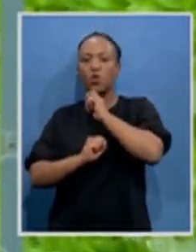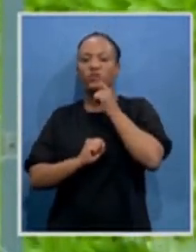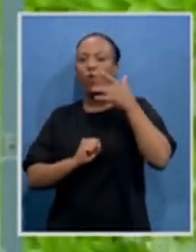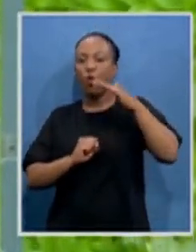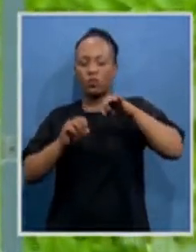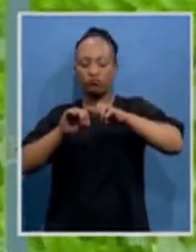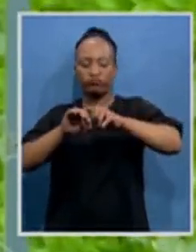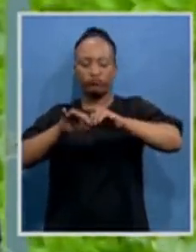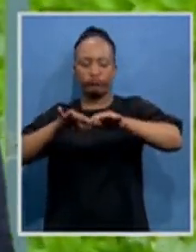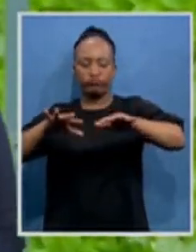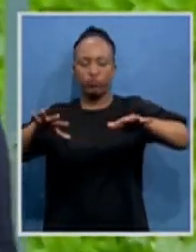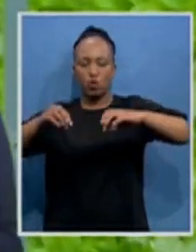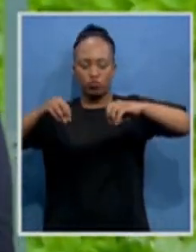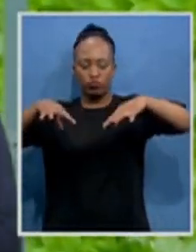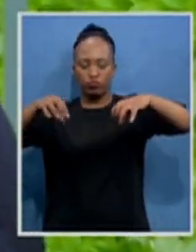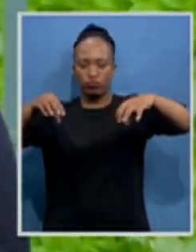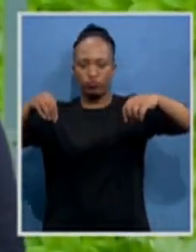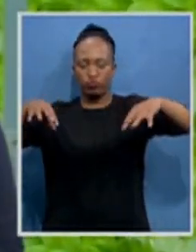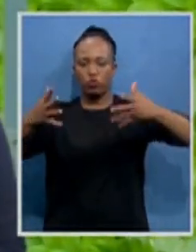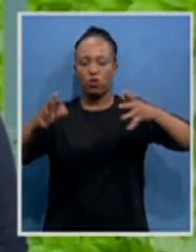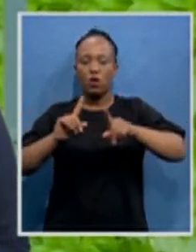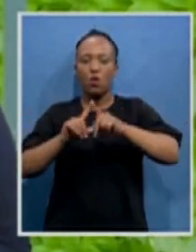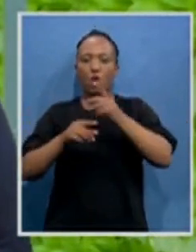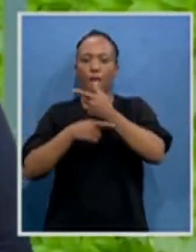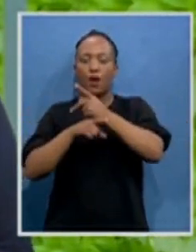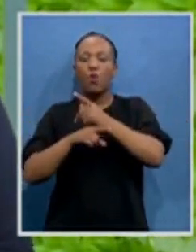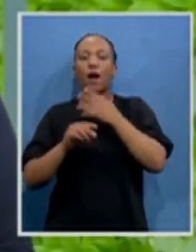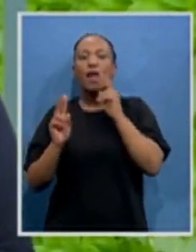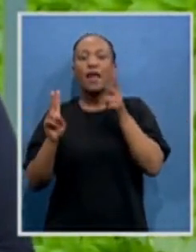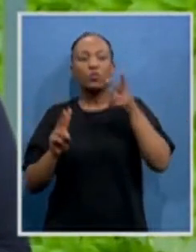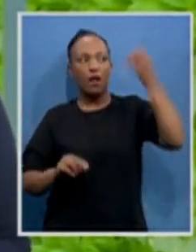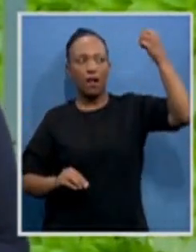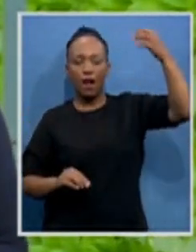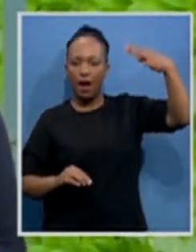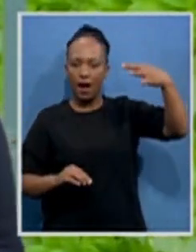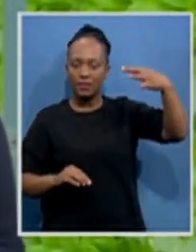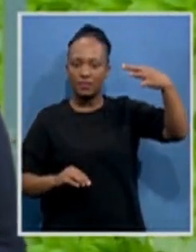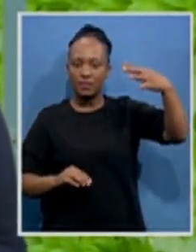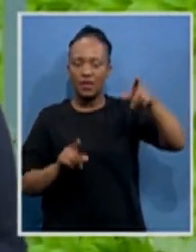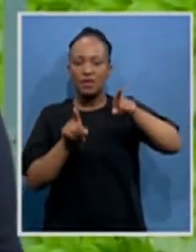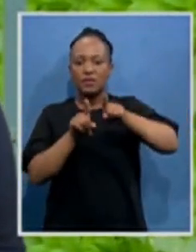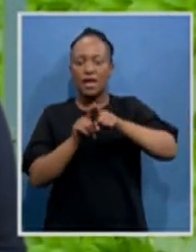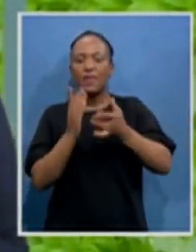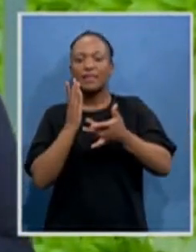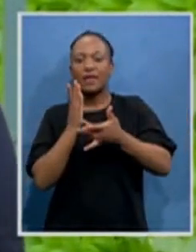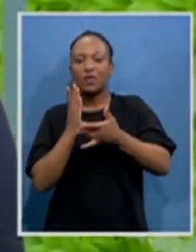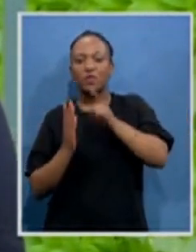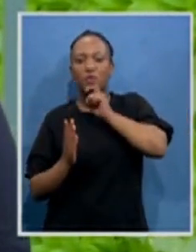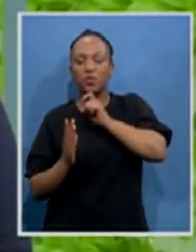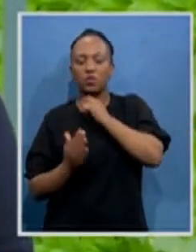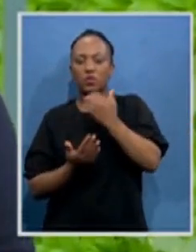products using natural light and cutting-edge technology to save not just on carbon emissions, but also